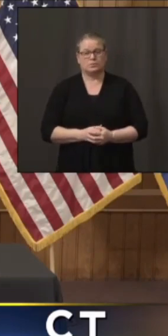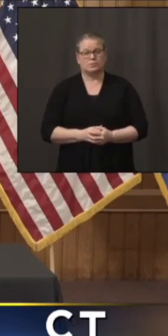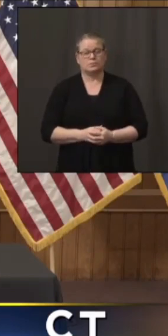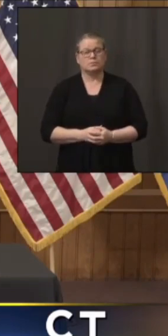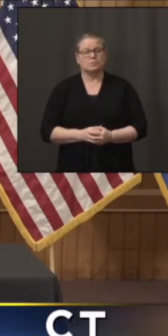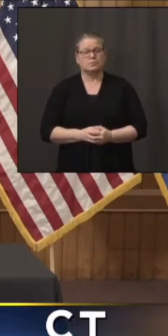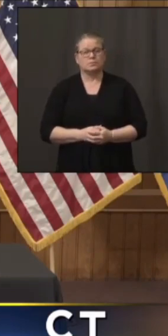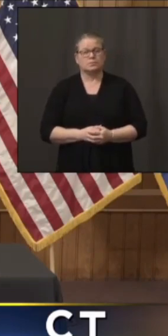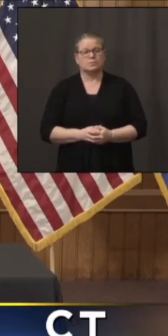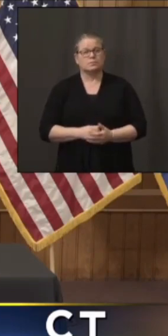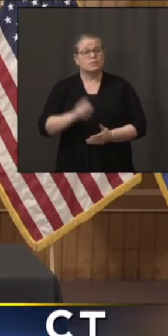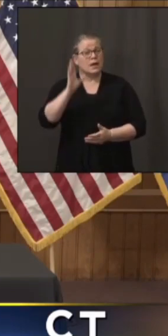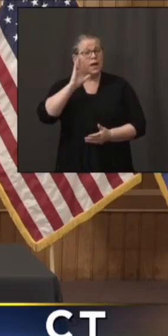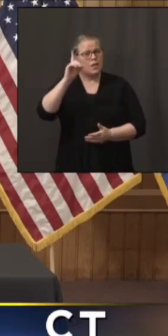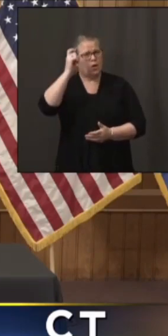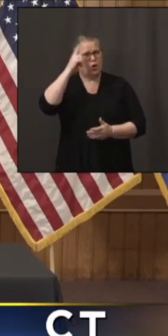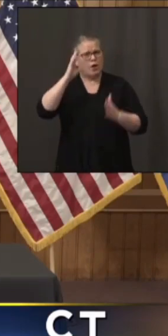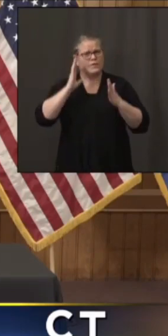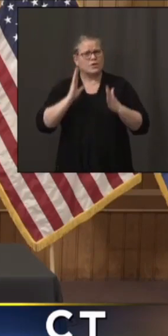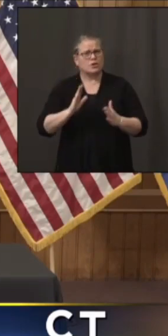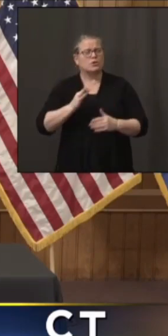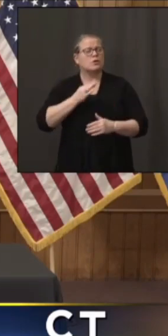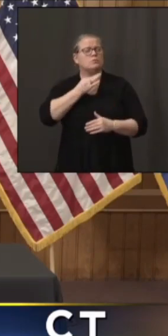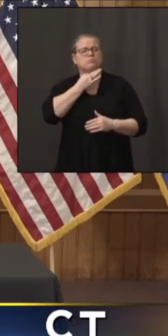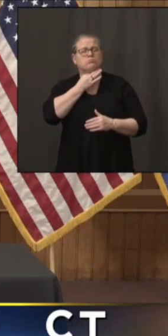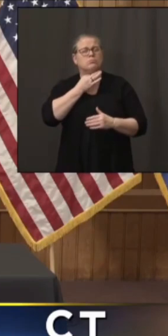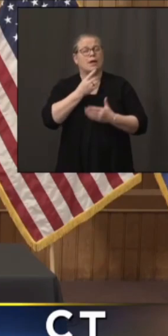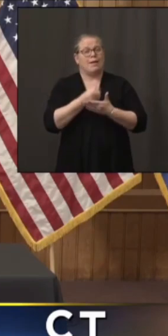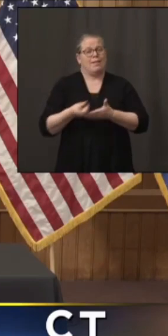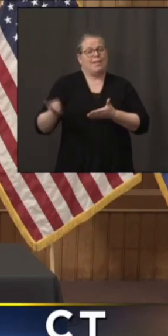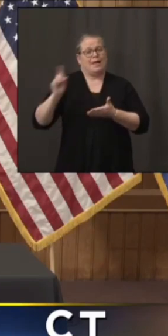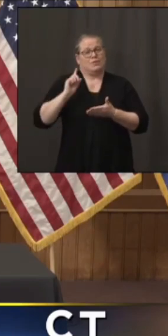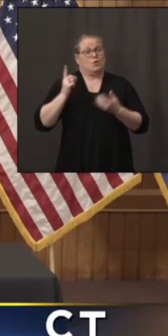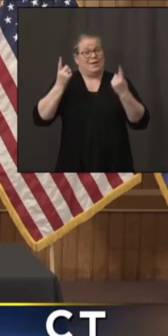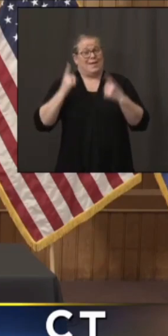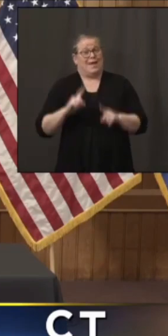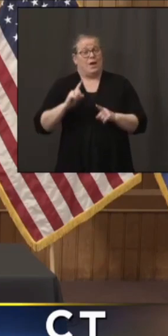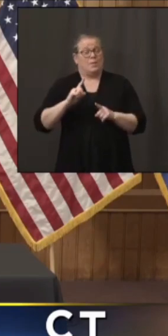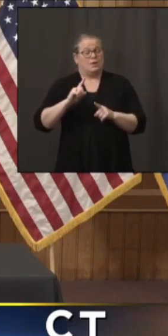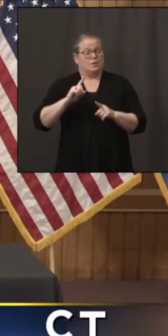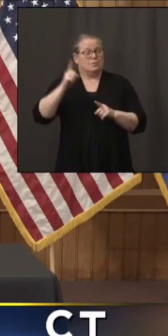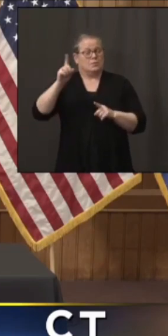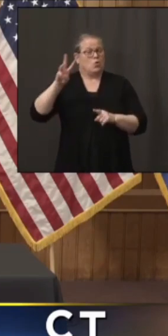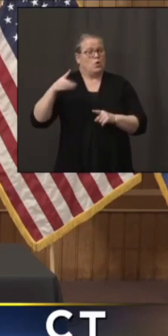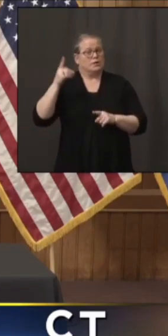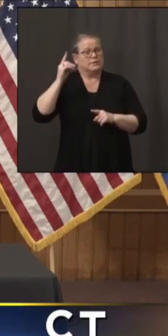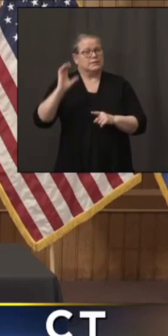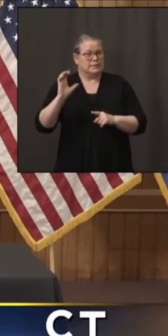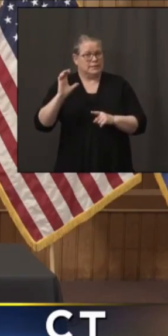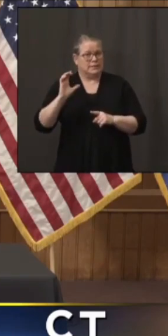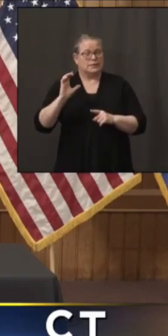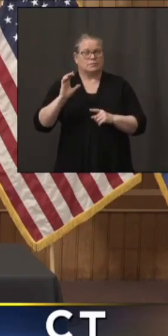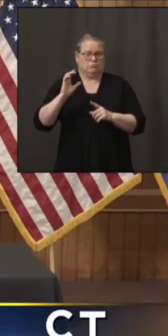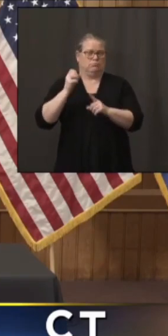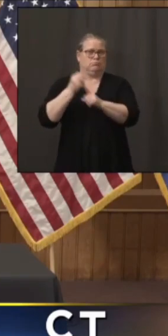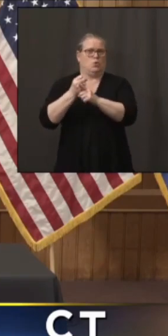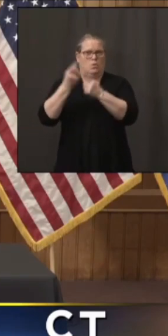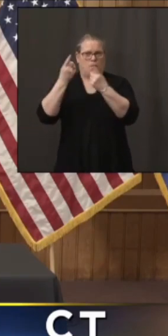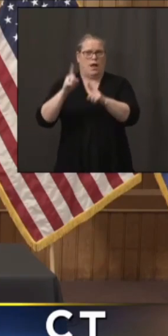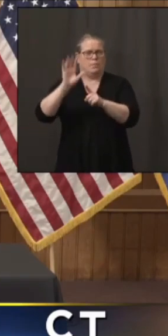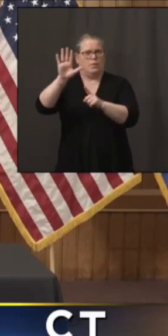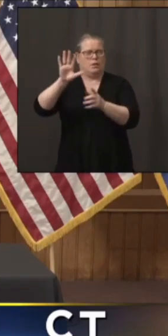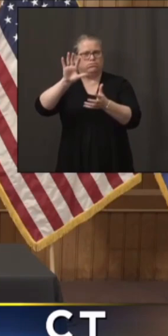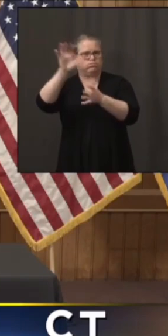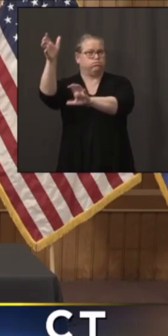Hi, Governor. We're still seeing a lot of activity following last week's incidents at the nation's capital. Are there any steps being taken at our